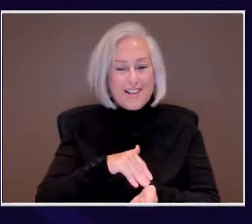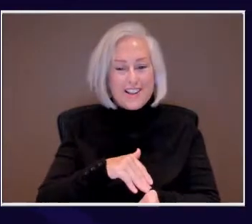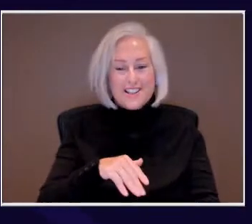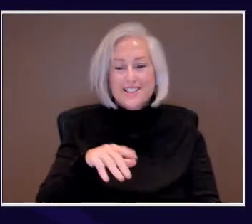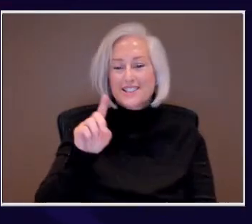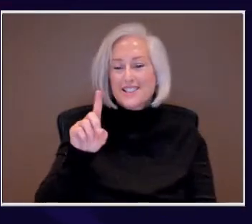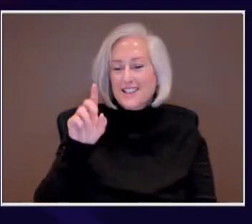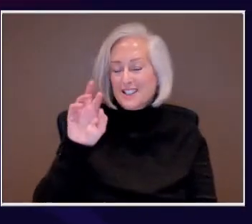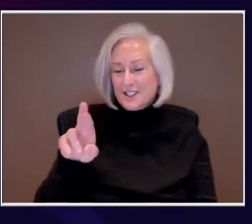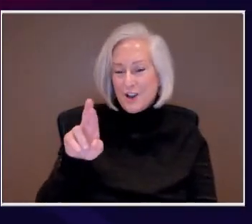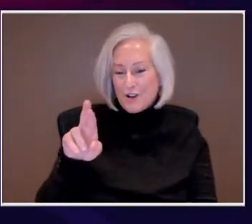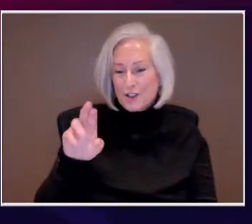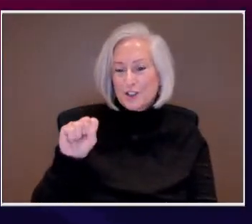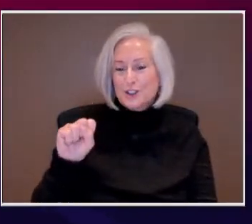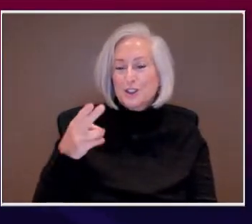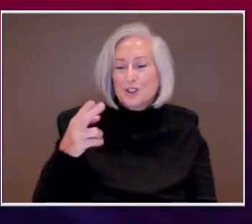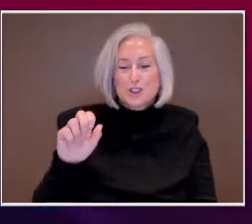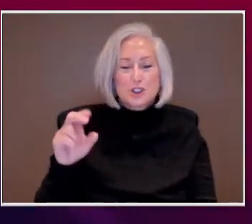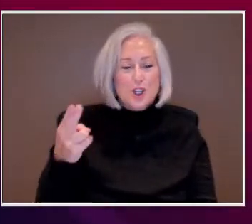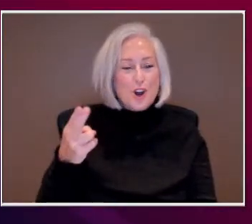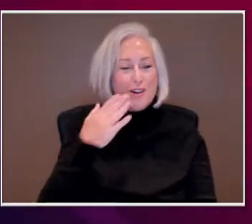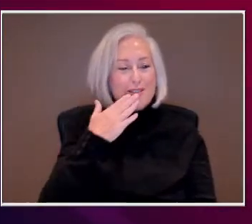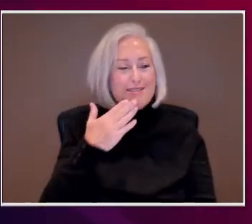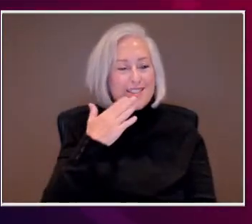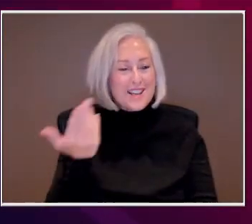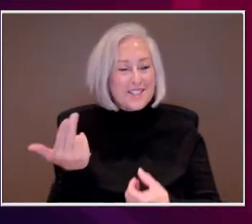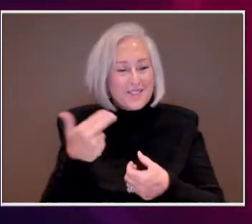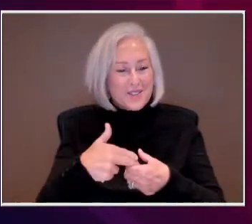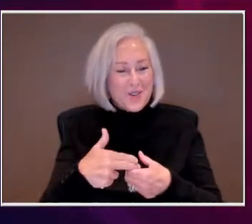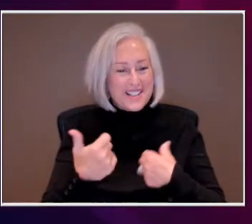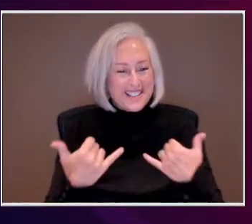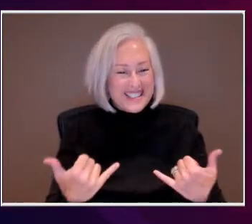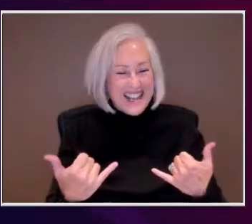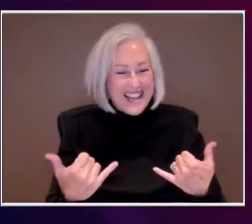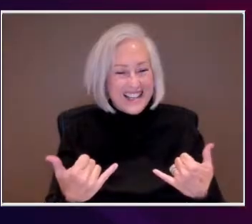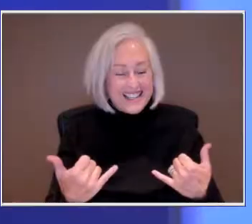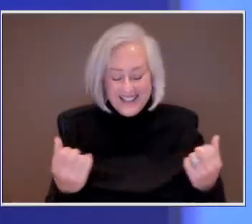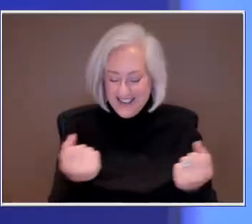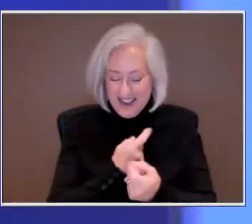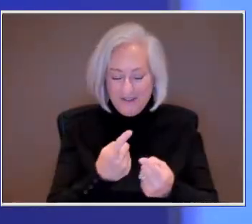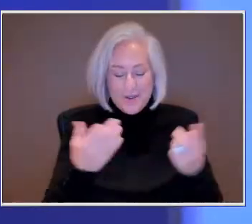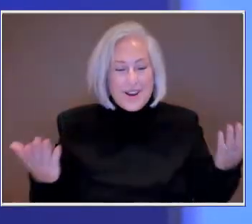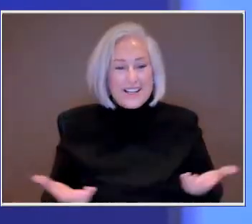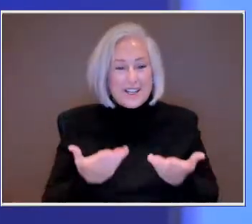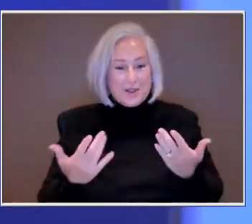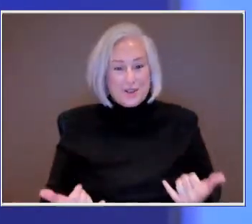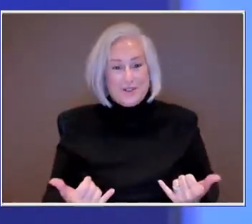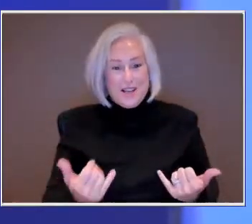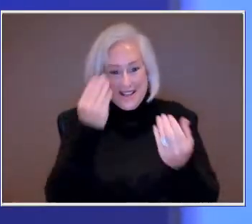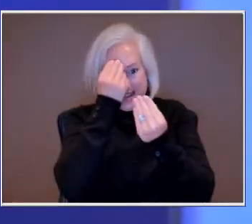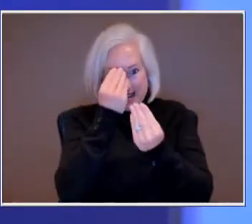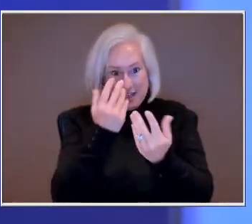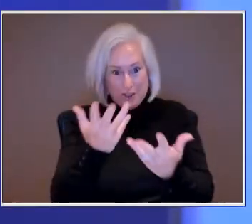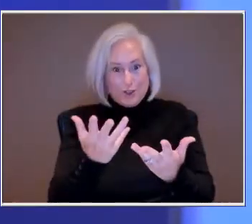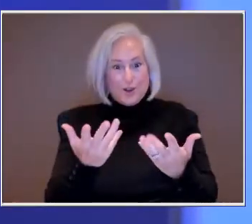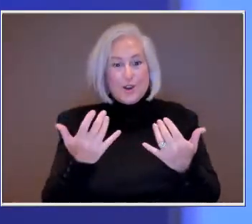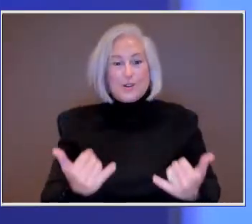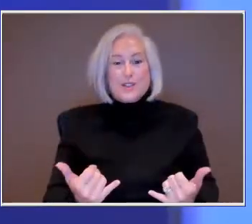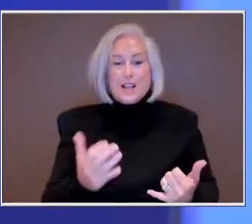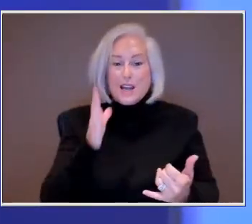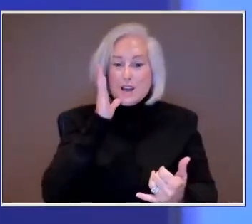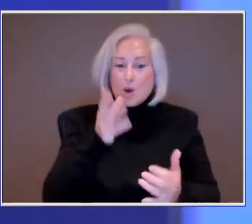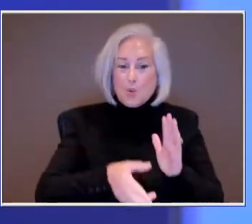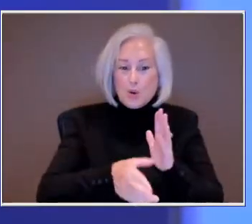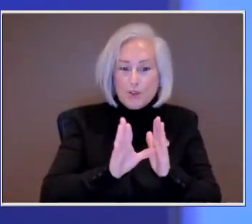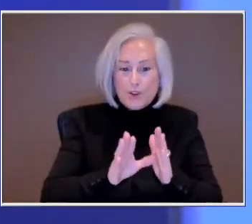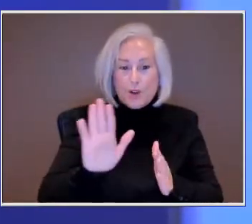us. Thanks for making time. So we have the whole gang here this morning. And a note for our viewers, the program today does cover Robert's medical